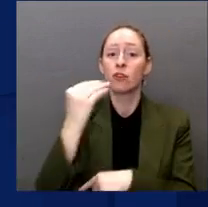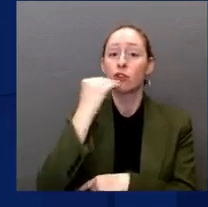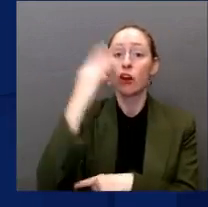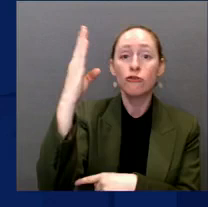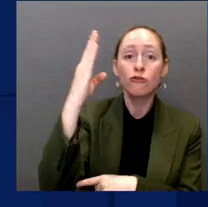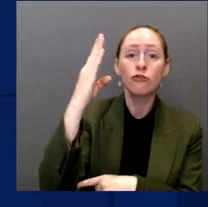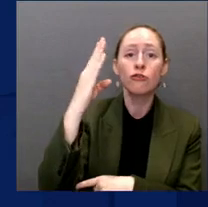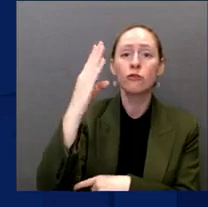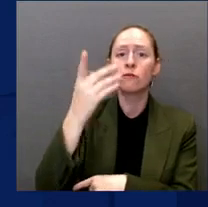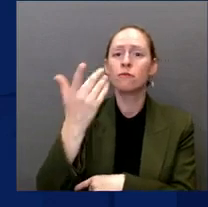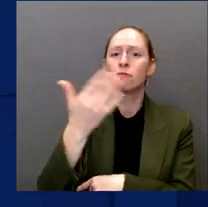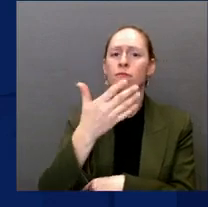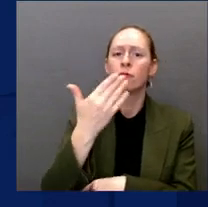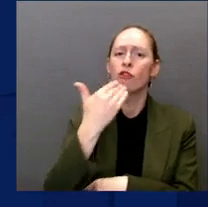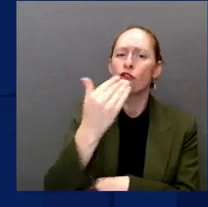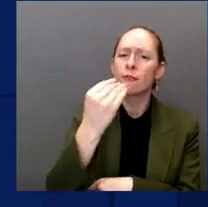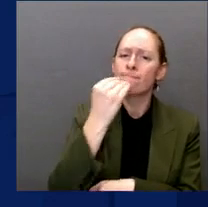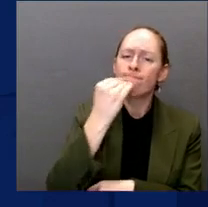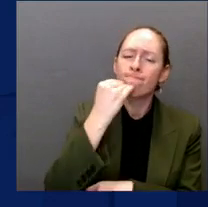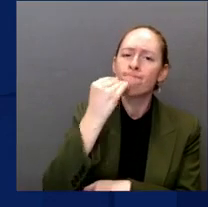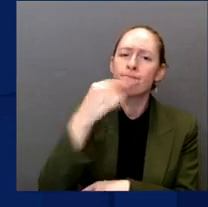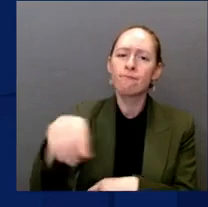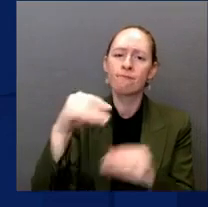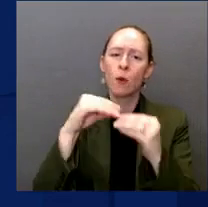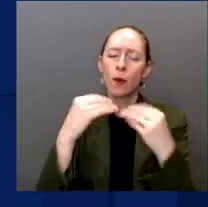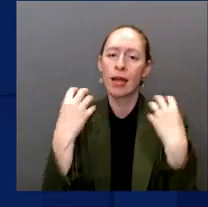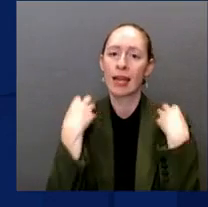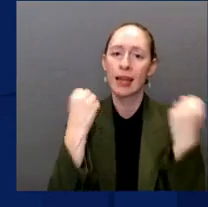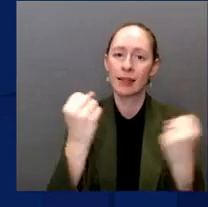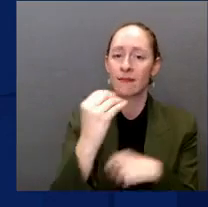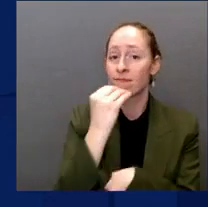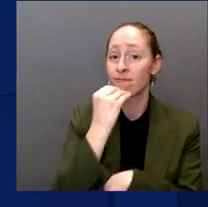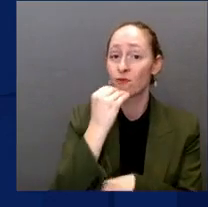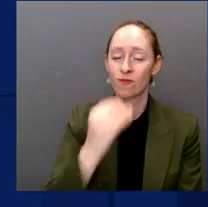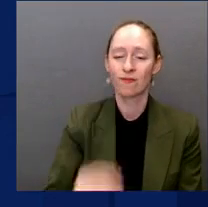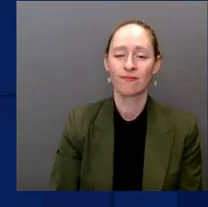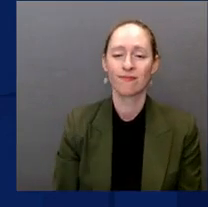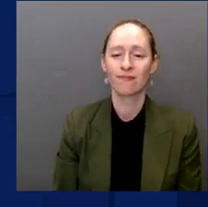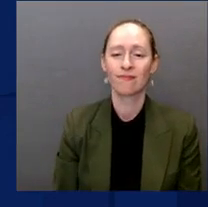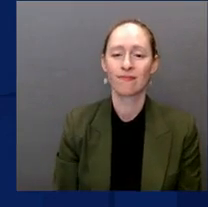strategy for meals for all. This is a core